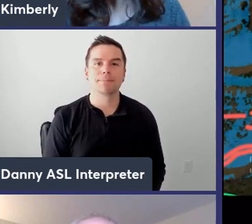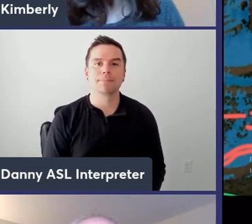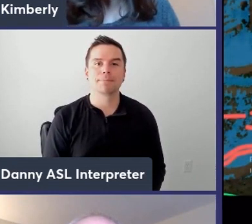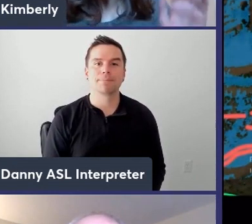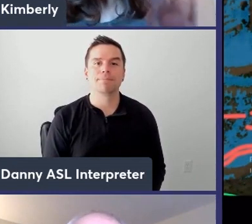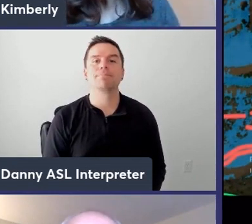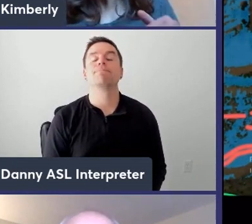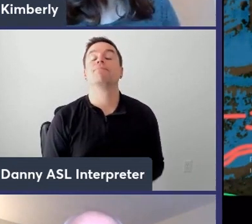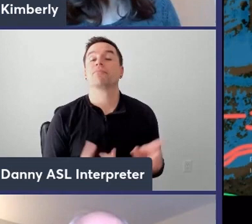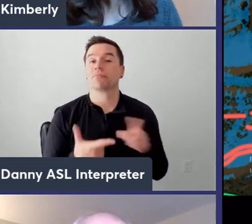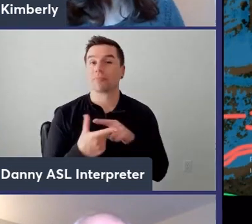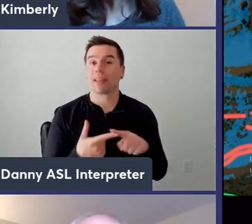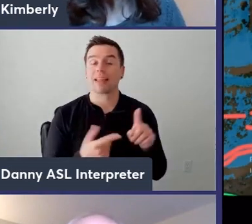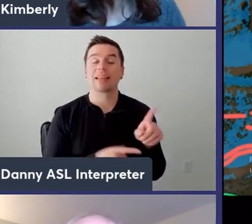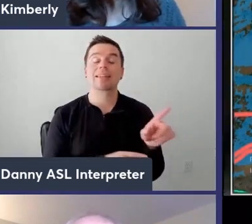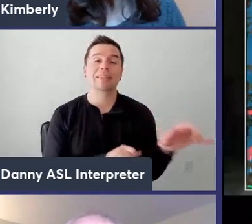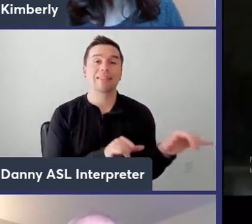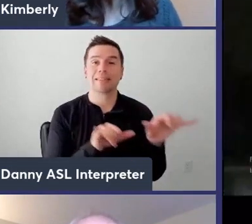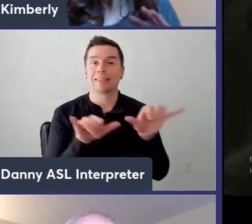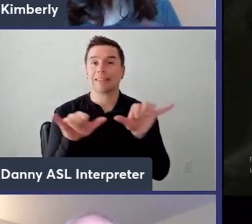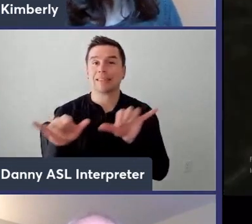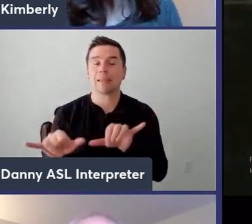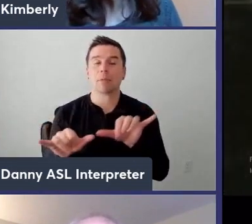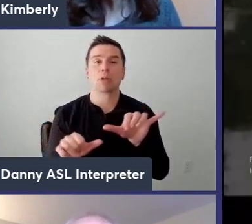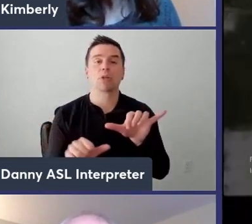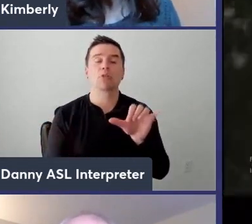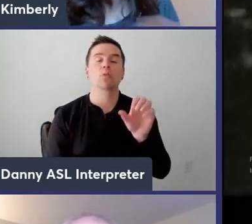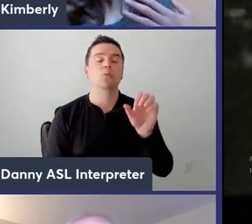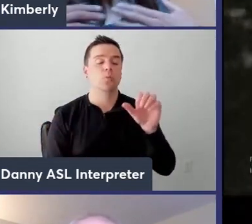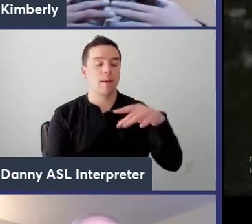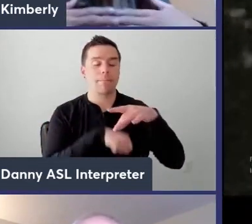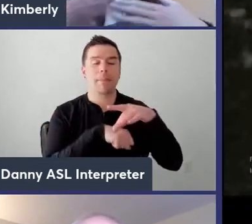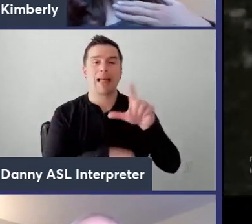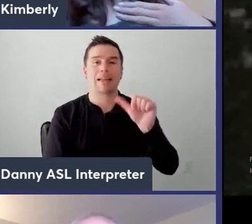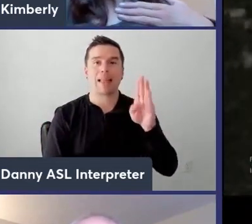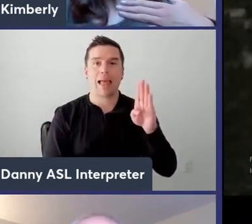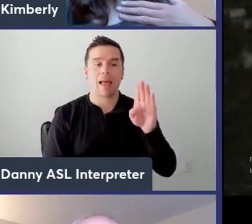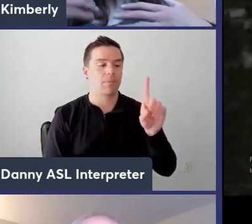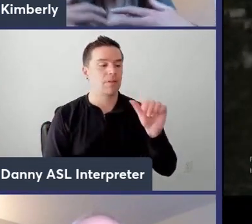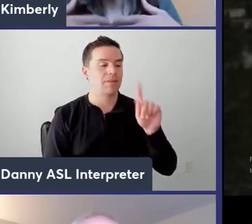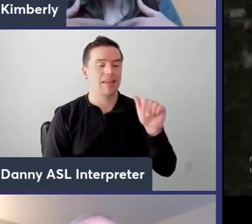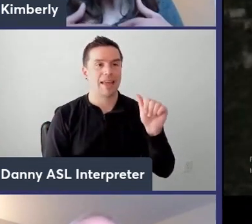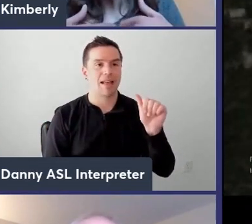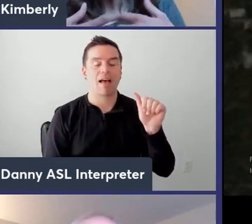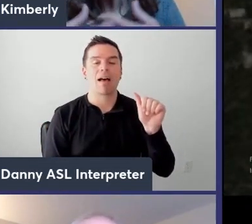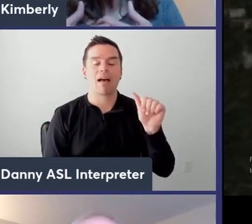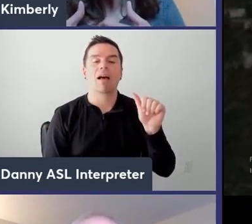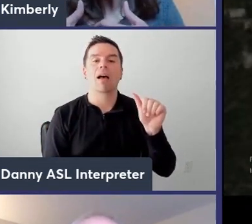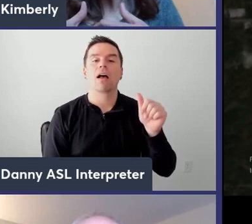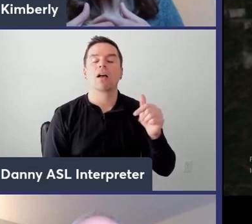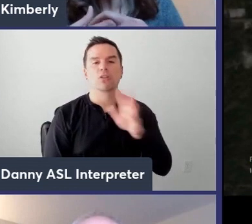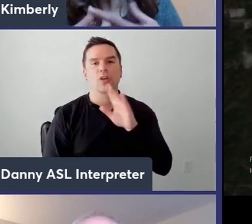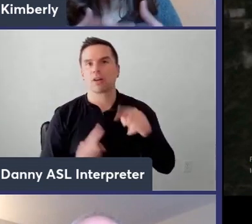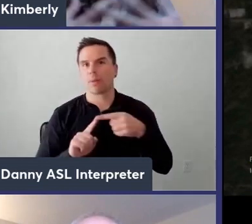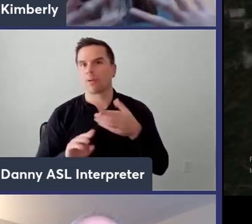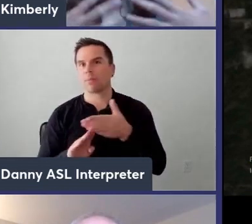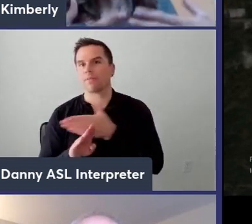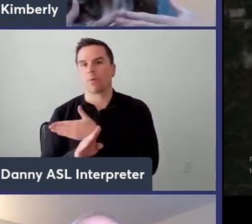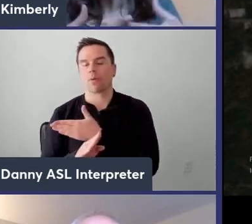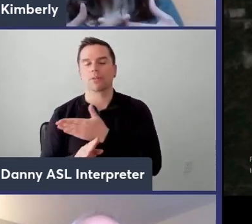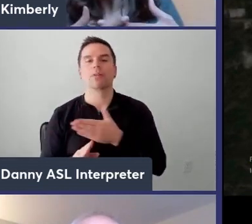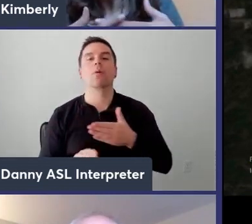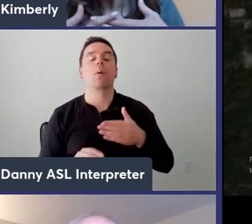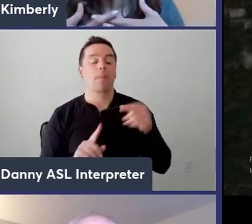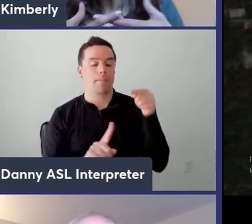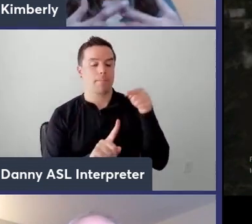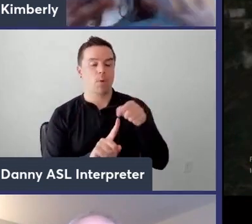And then similar to the satellite data from Planet Labs, I can also add, we talked about this earlier, perfect tee up points of